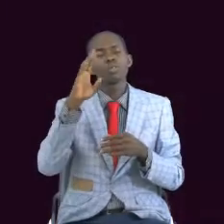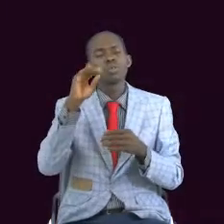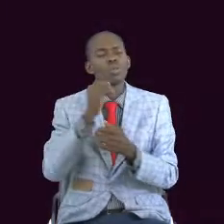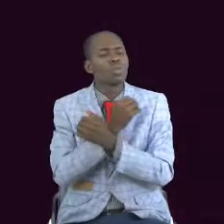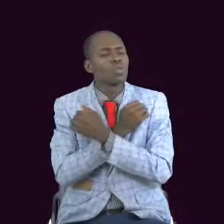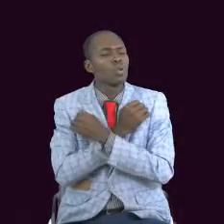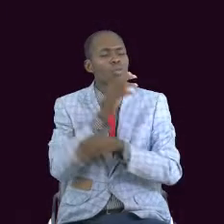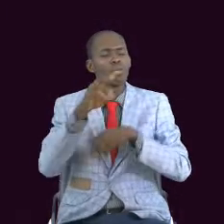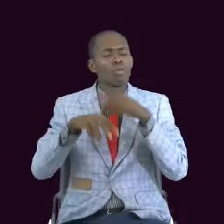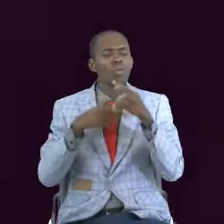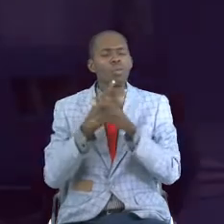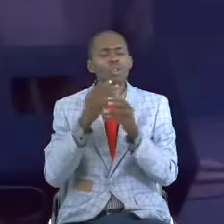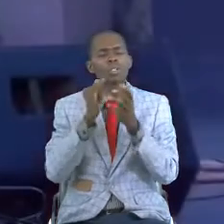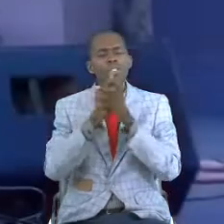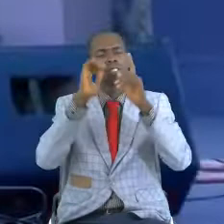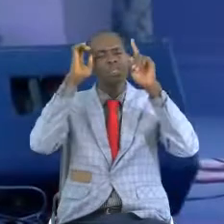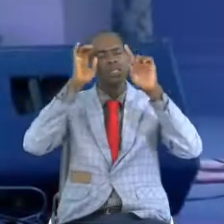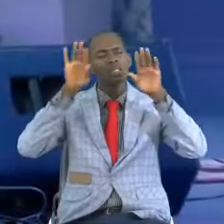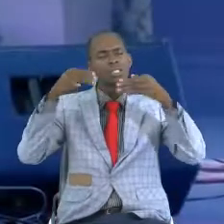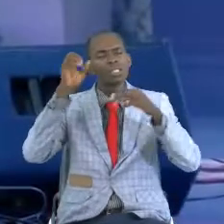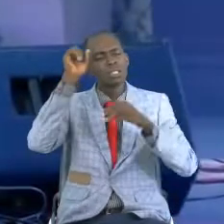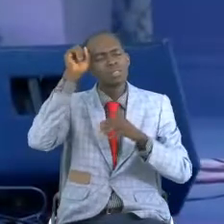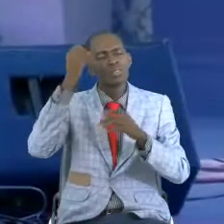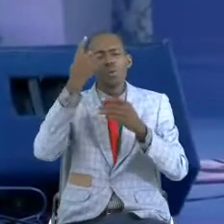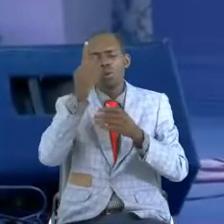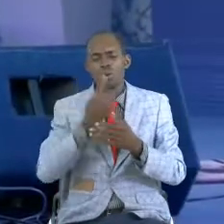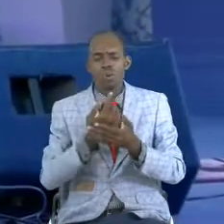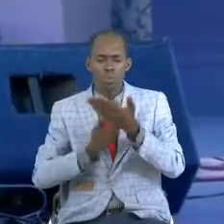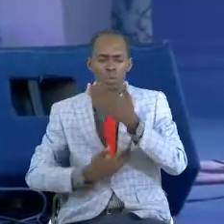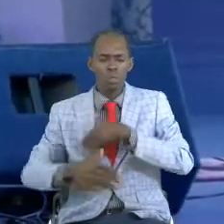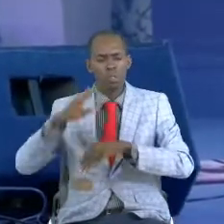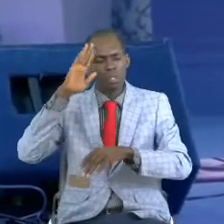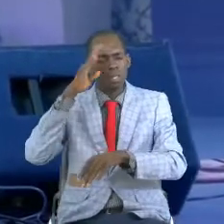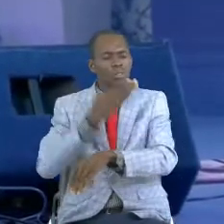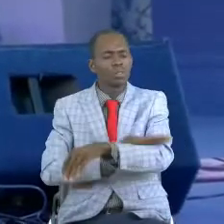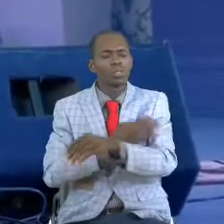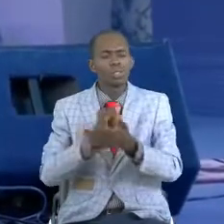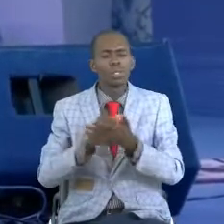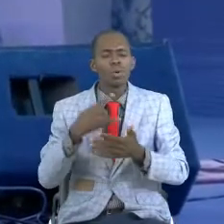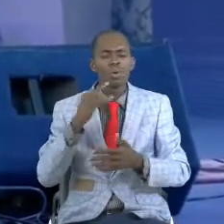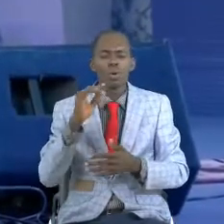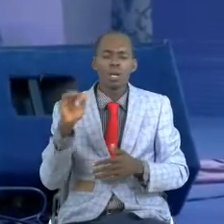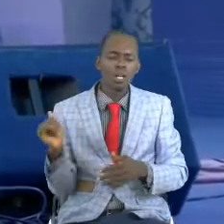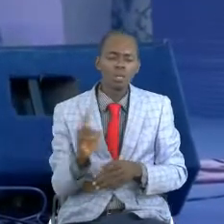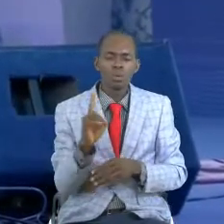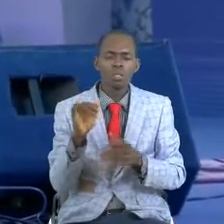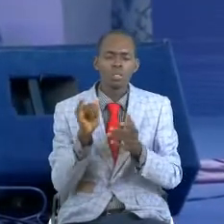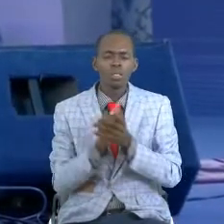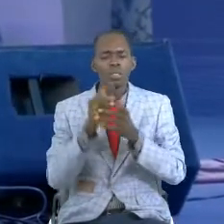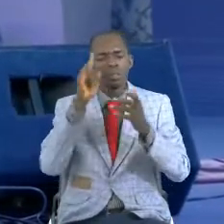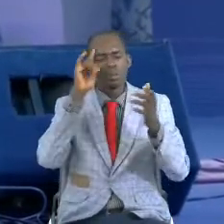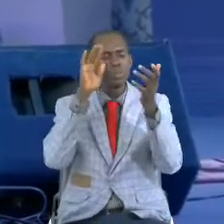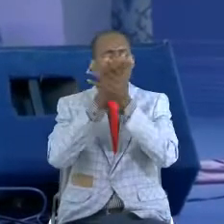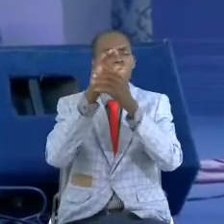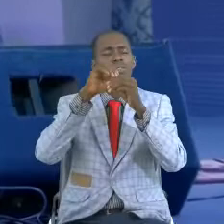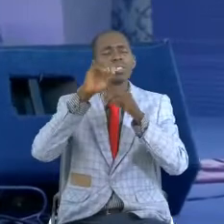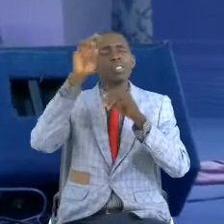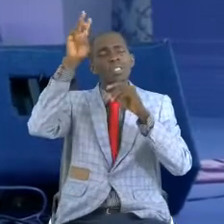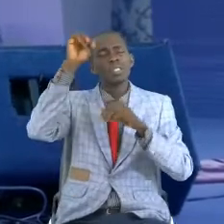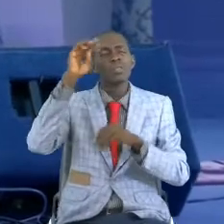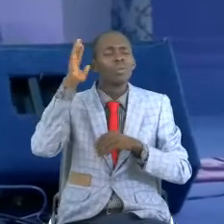only begotten son, that whosoever believes in him will not perish but